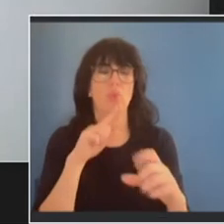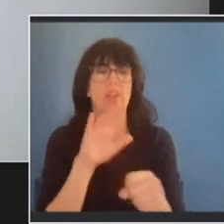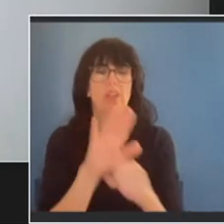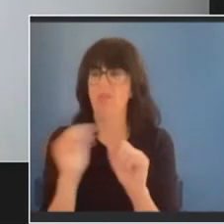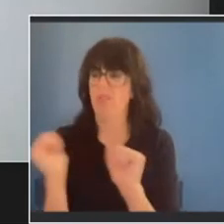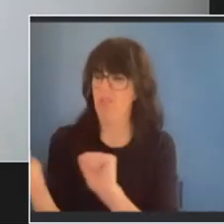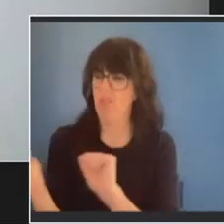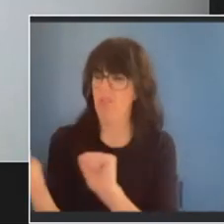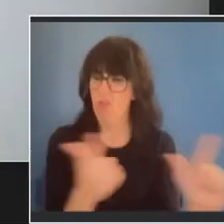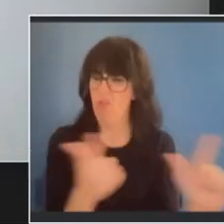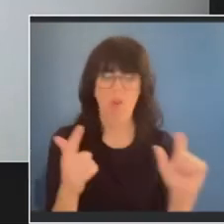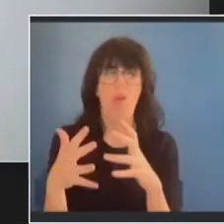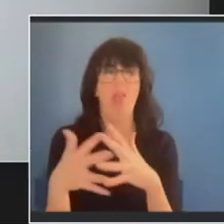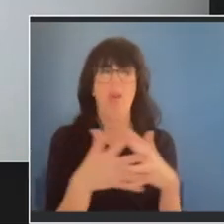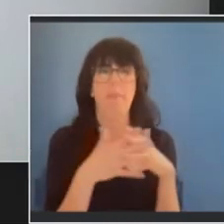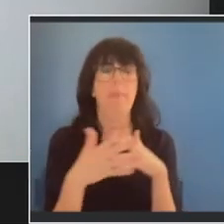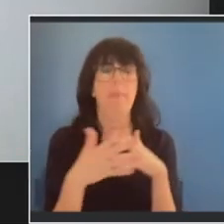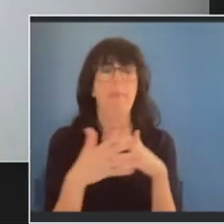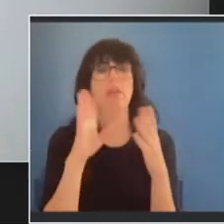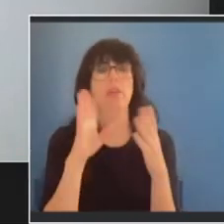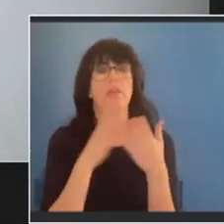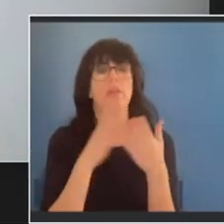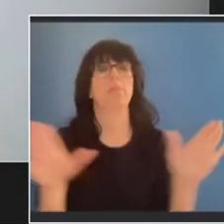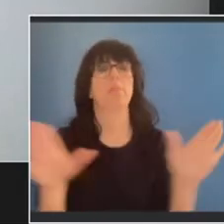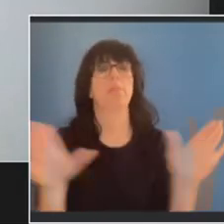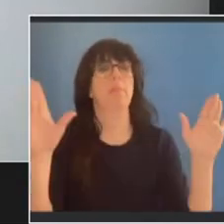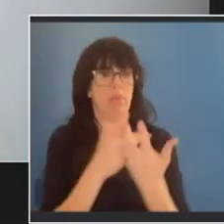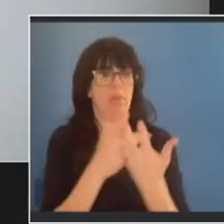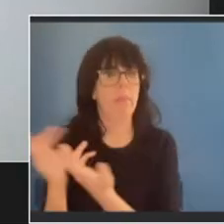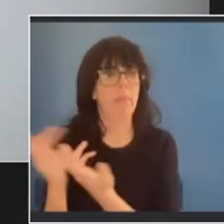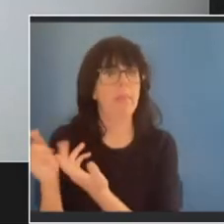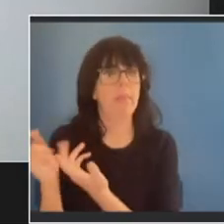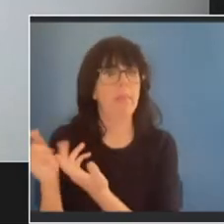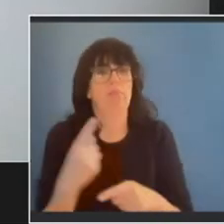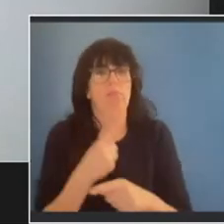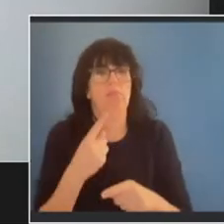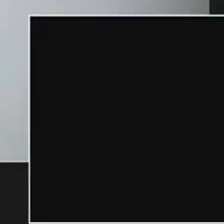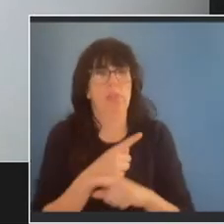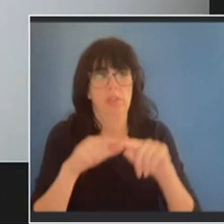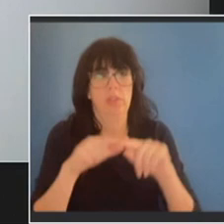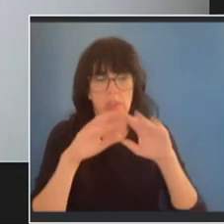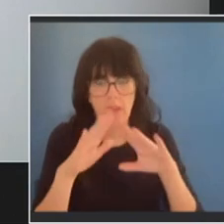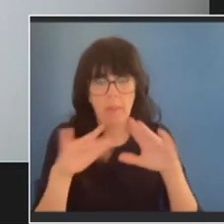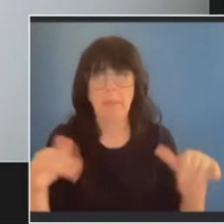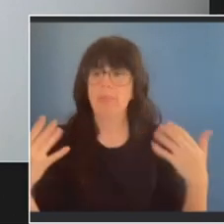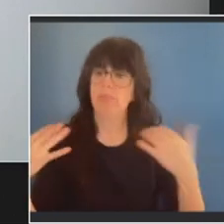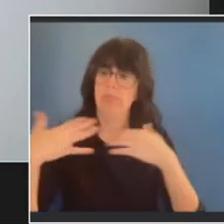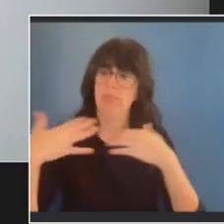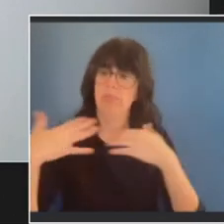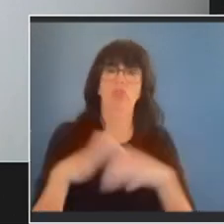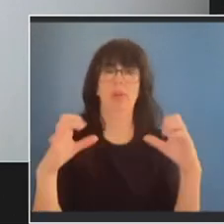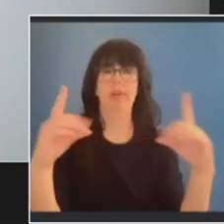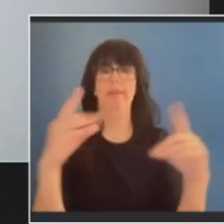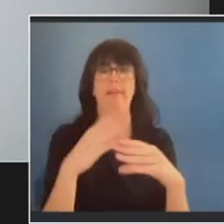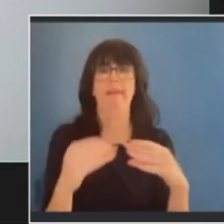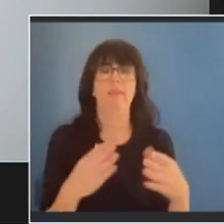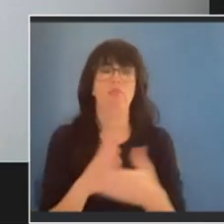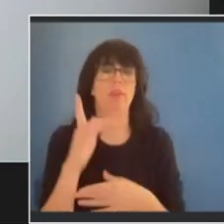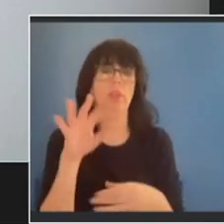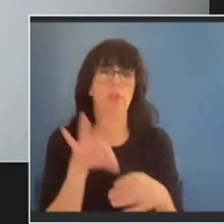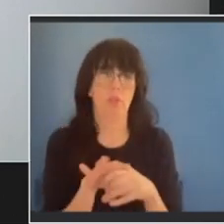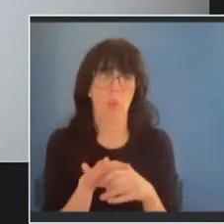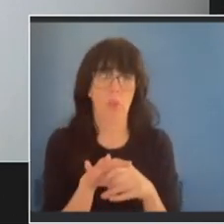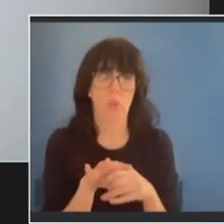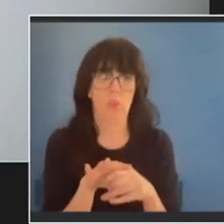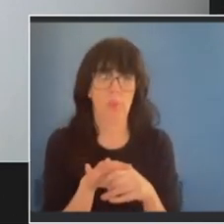accommodations, decent housing, adequate and integrated education, and the right to vote, withholding of